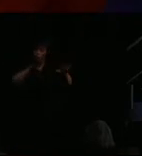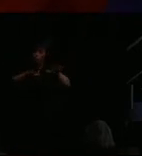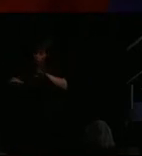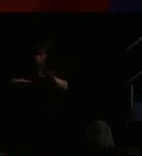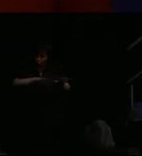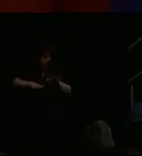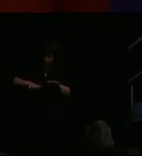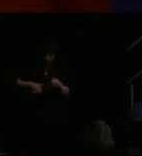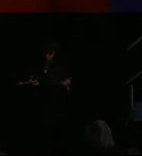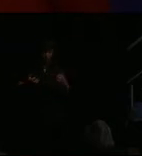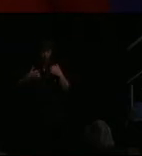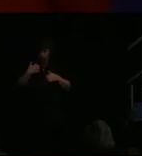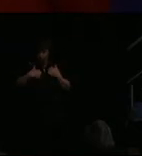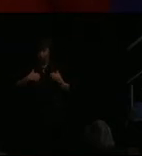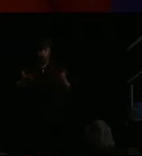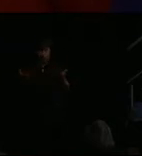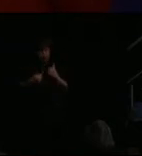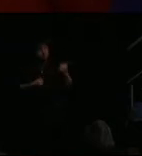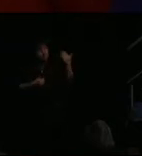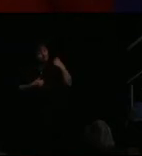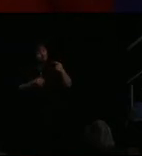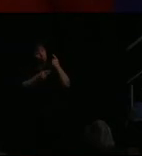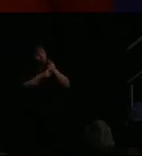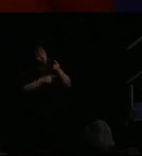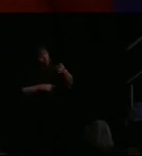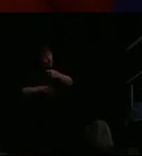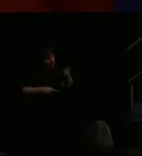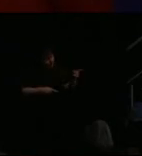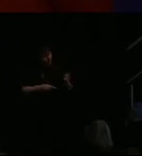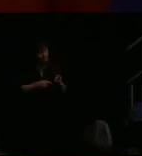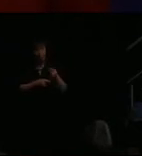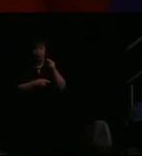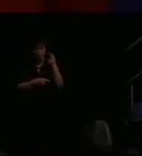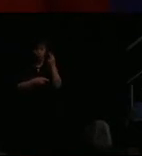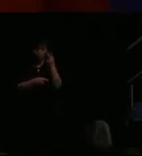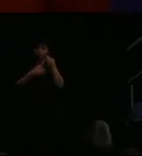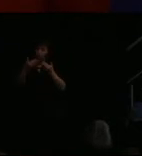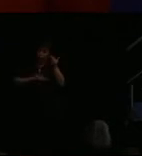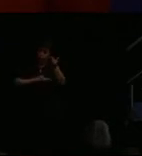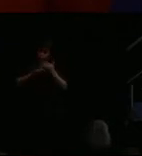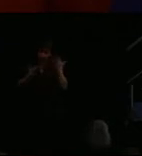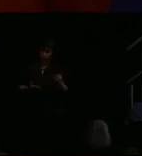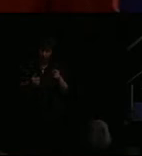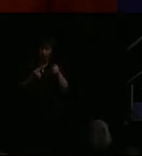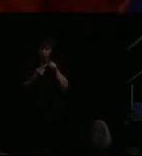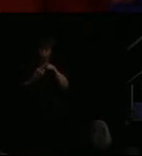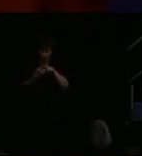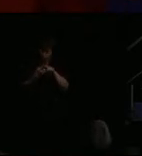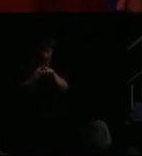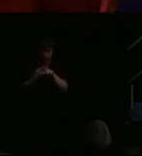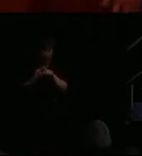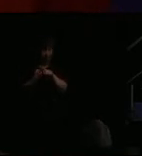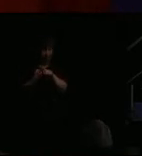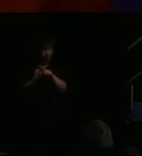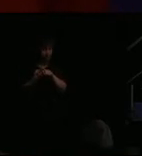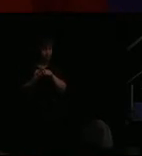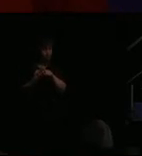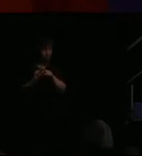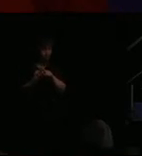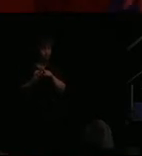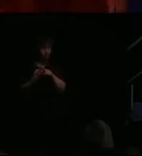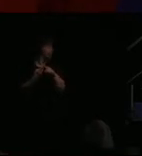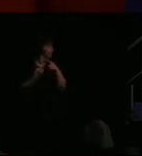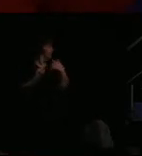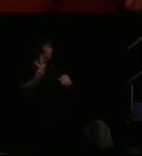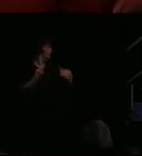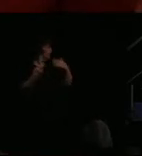So yeah, I encourage you to come and talk to them. But two of them are going to share now, and the first one, as she's here right now, is the